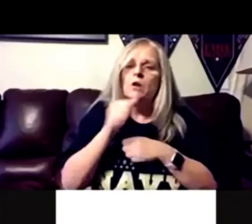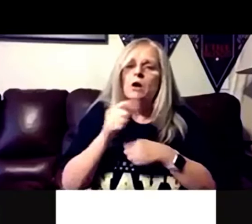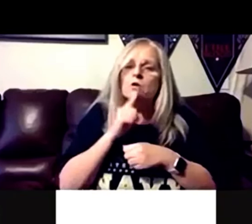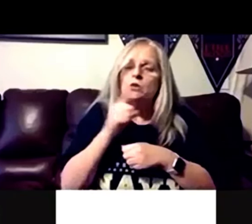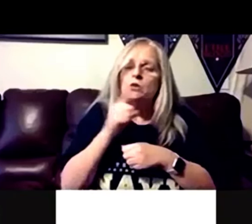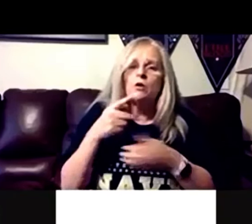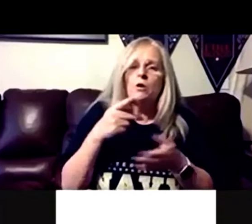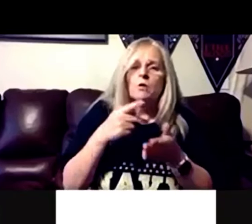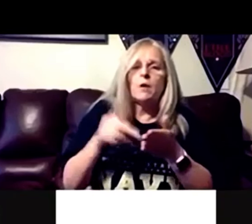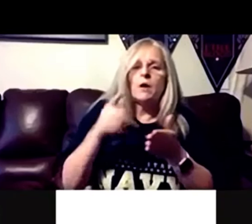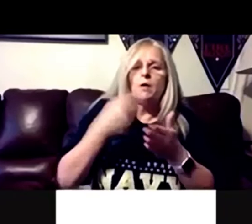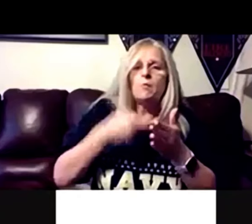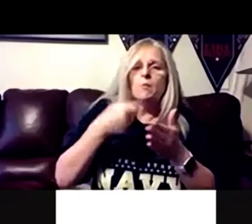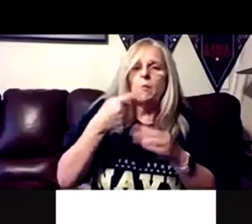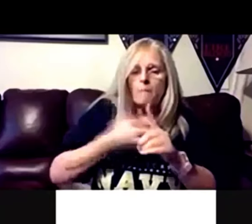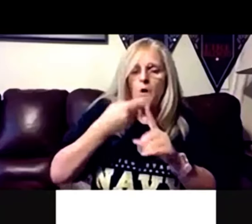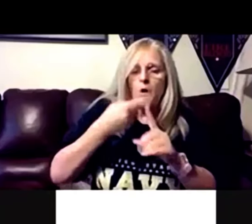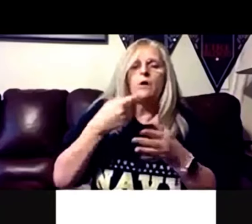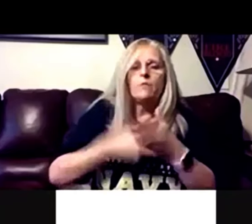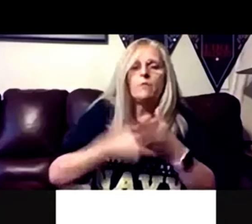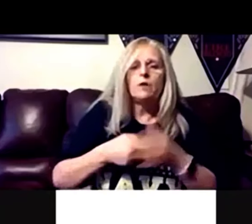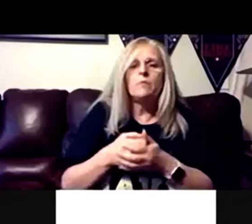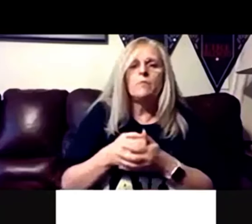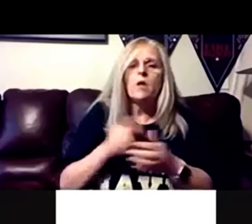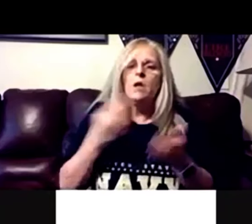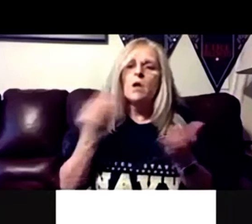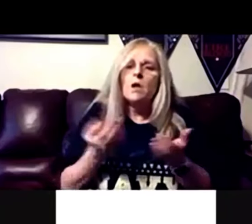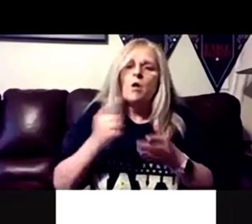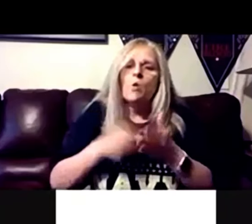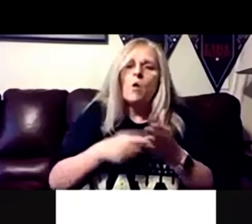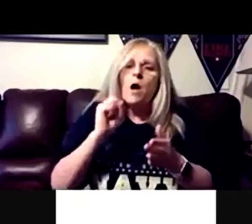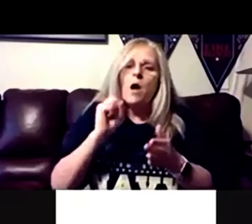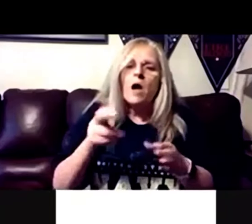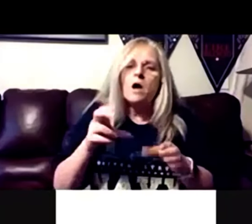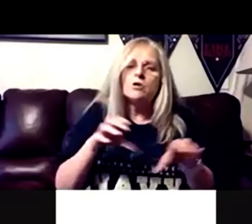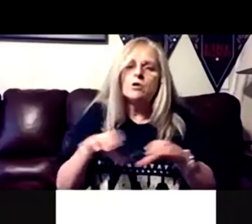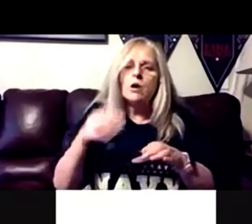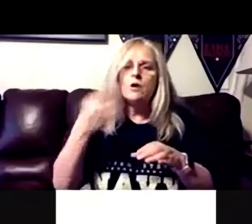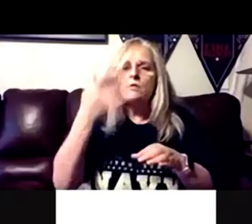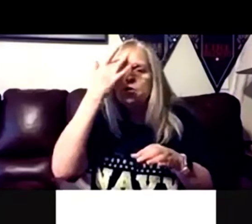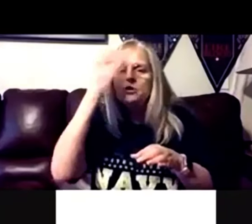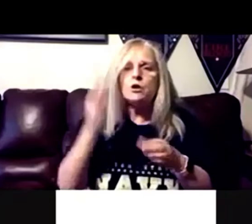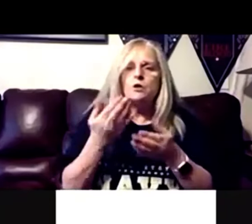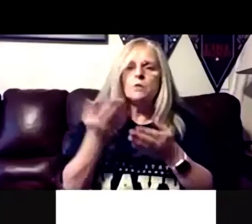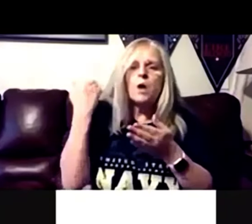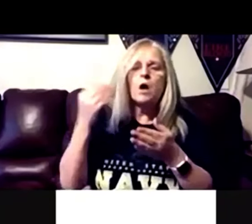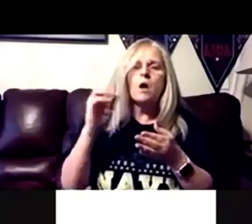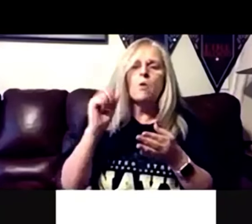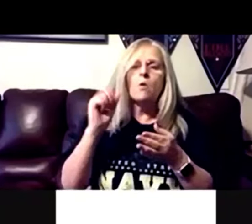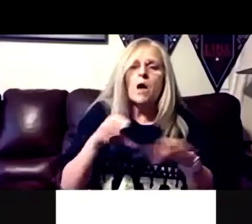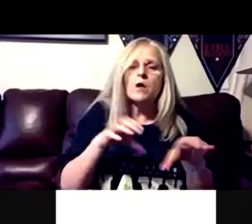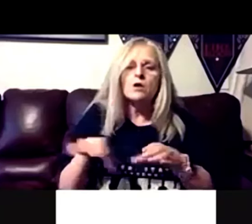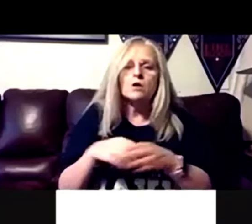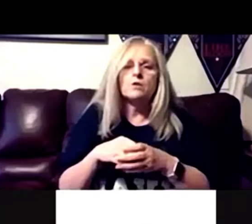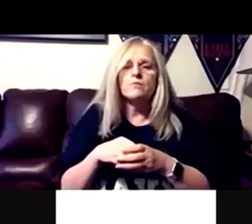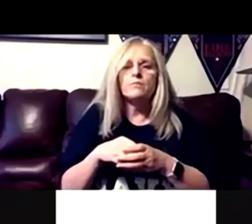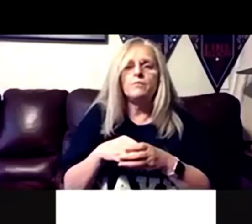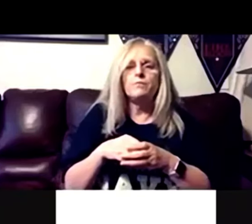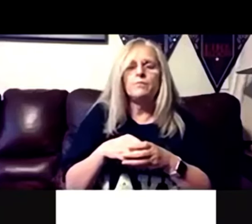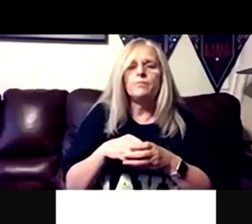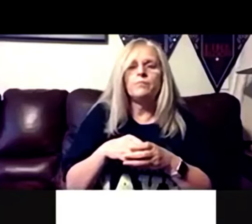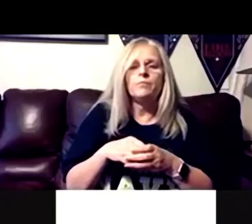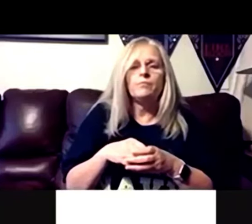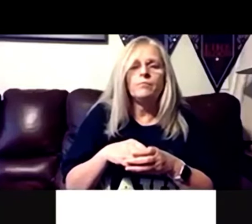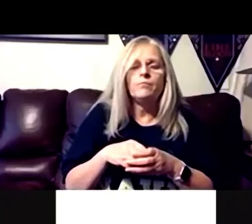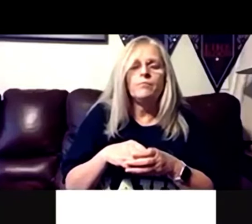pay the monthly fee. Here's what Ash has done. Here's the genius behind what Ash does and what he does throughout